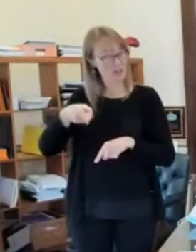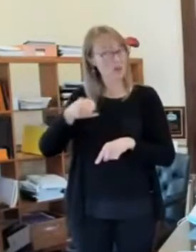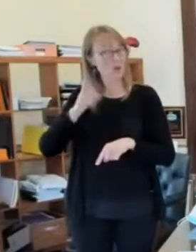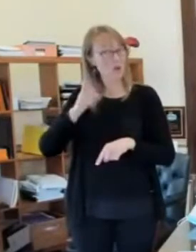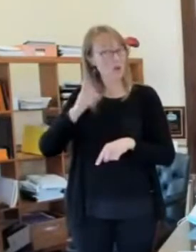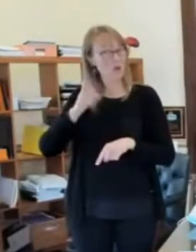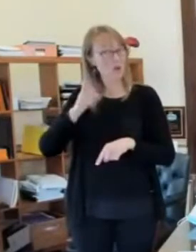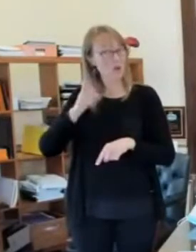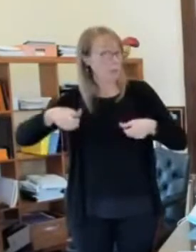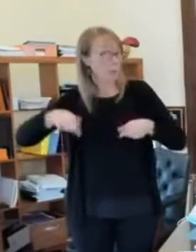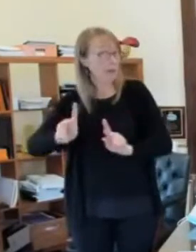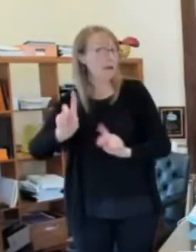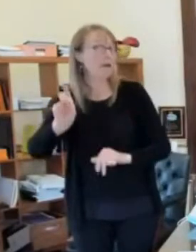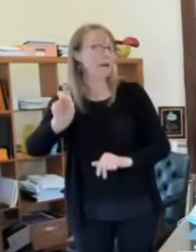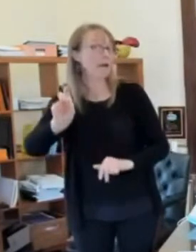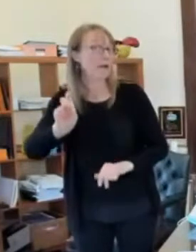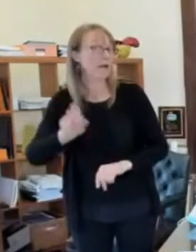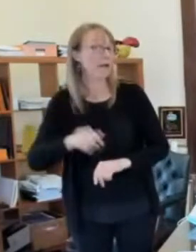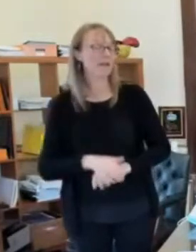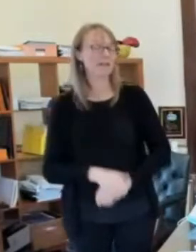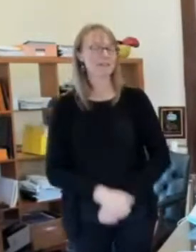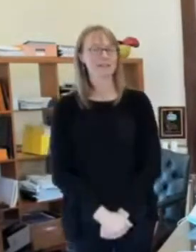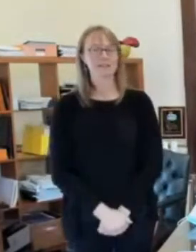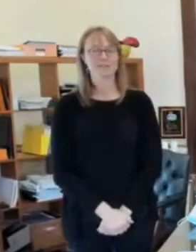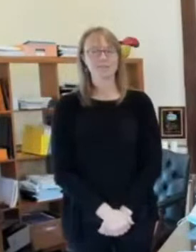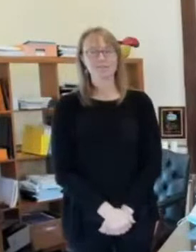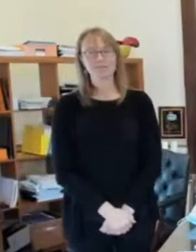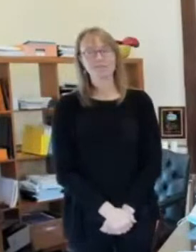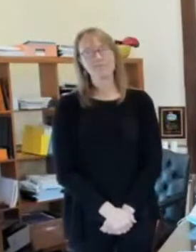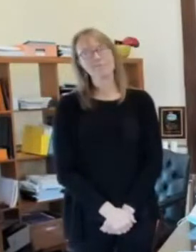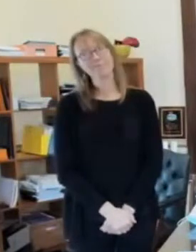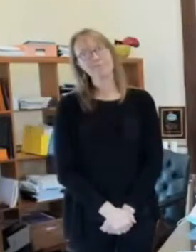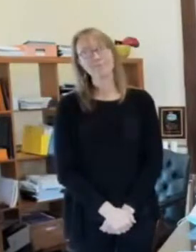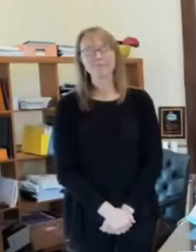permitted. Will they be permitted in May?